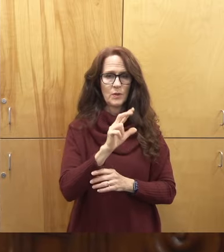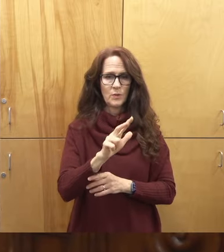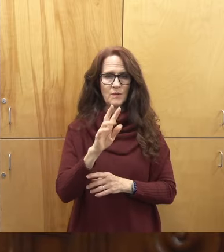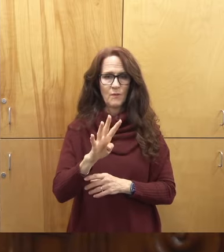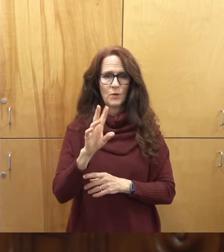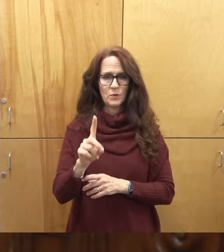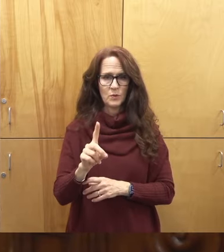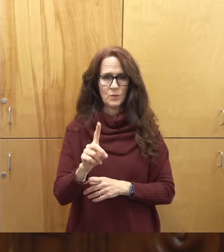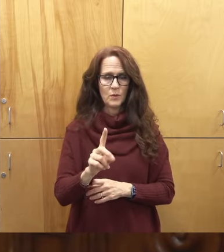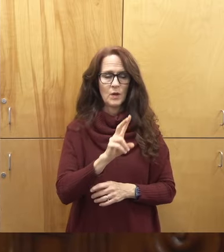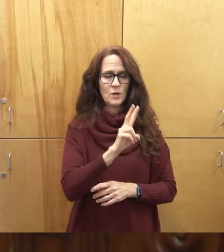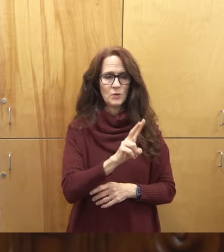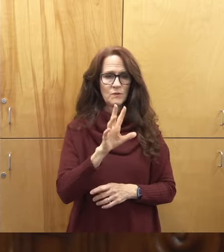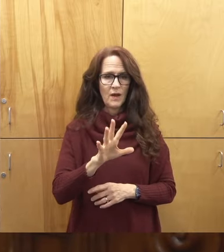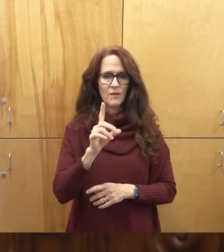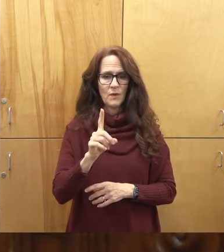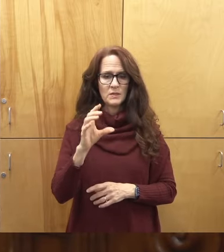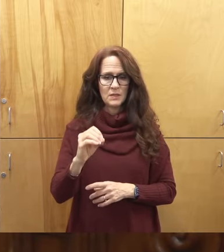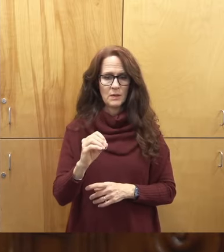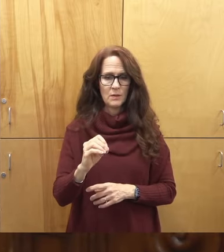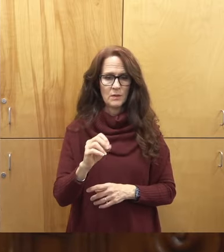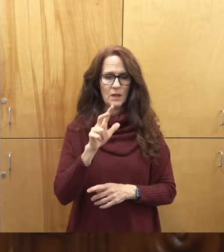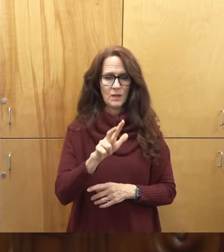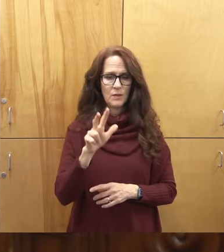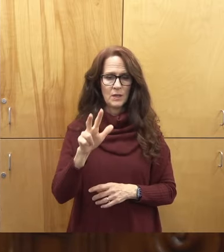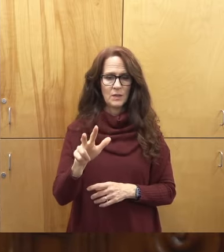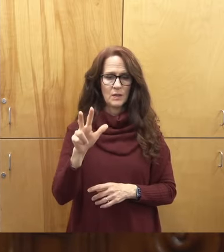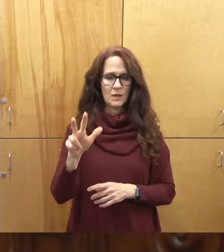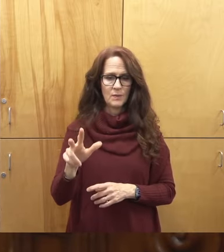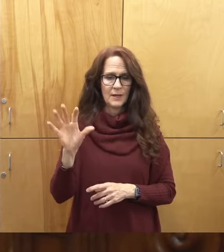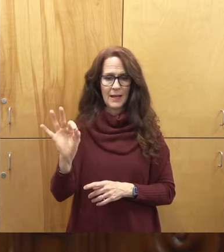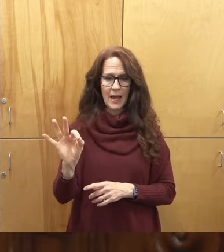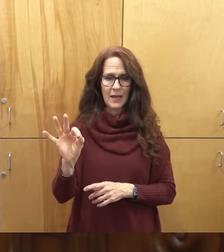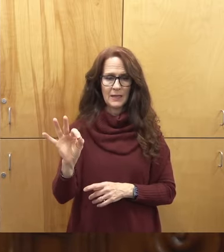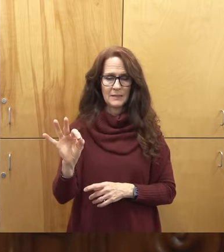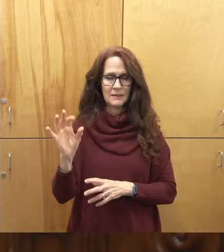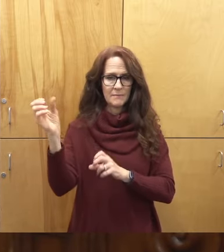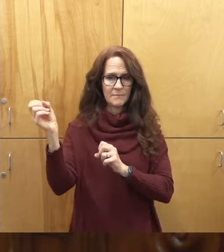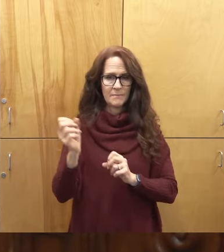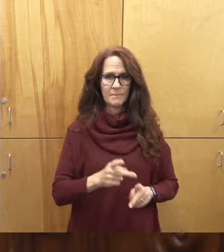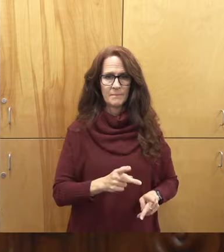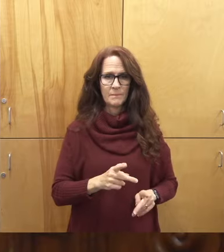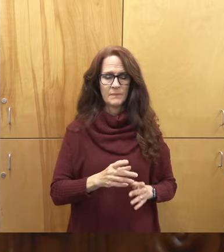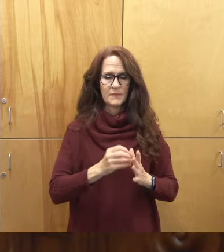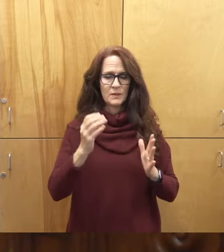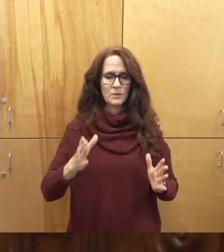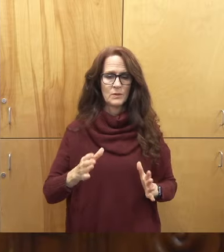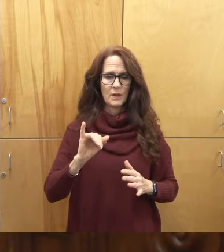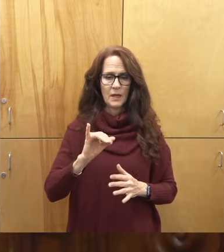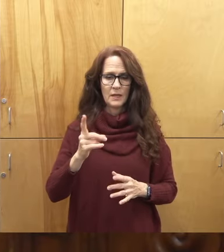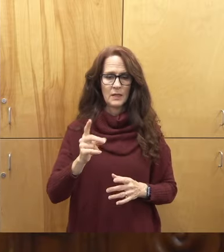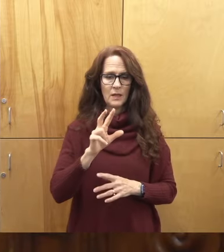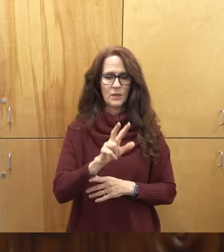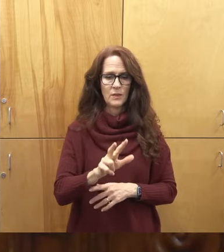0342, 2510, and 3339. Regarding student ID number